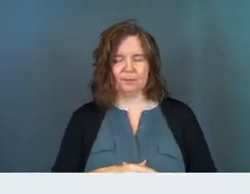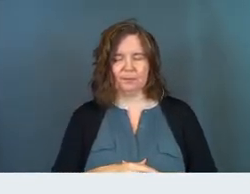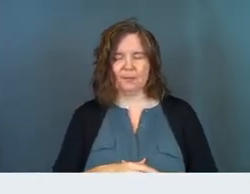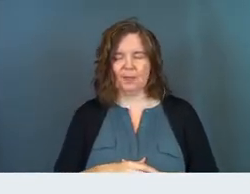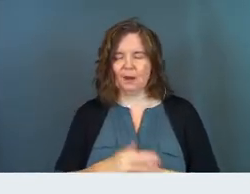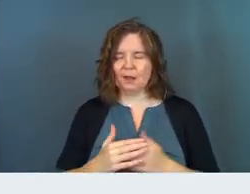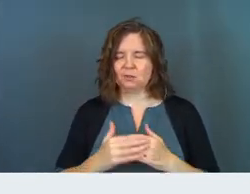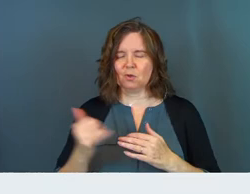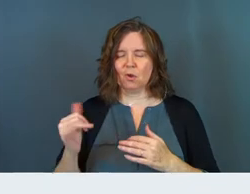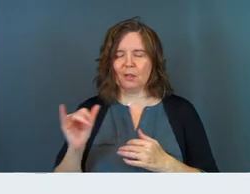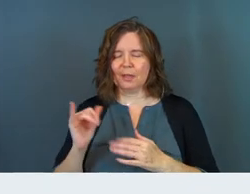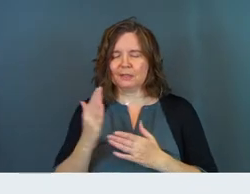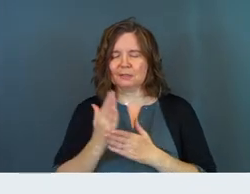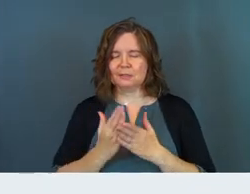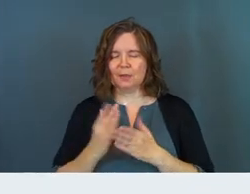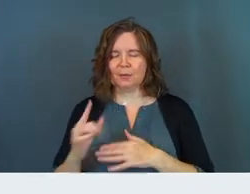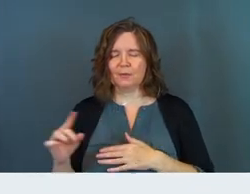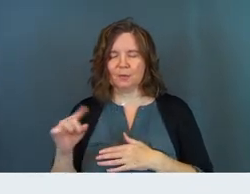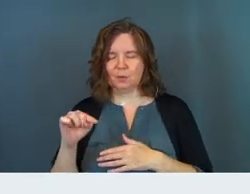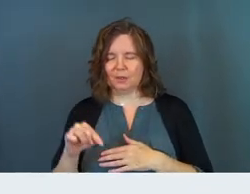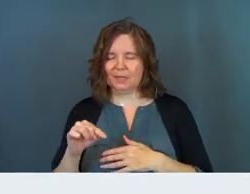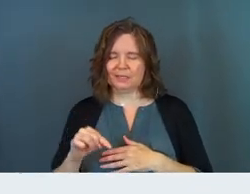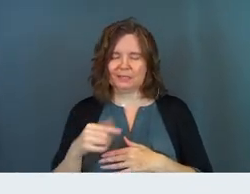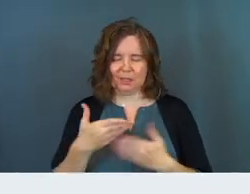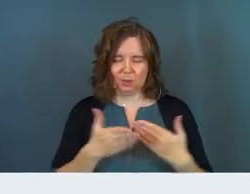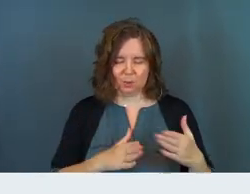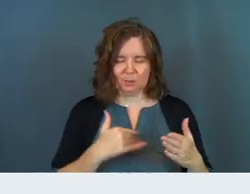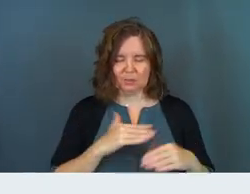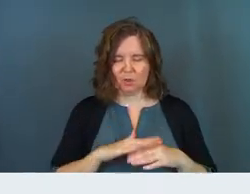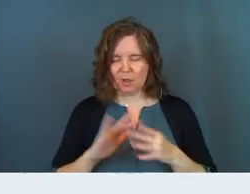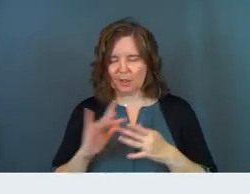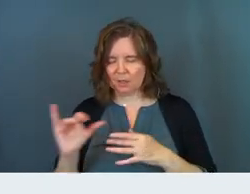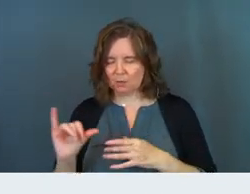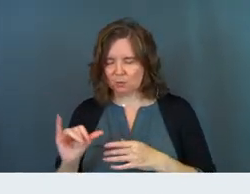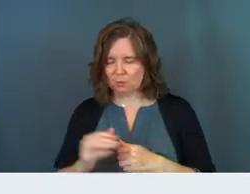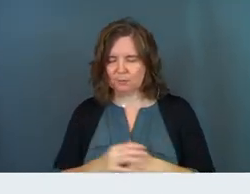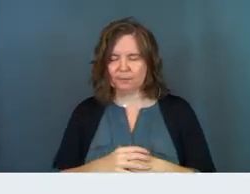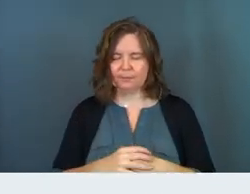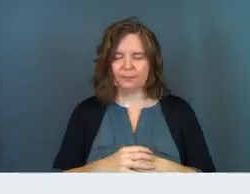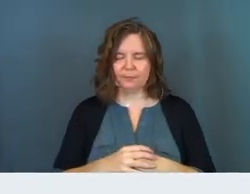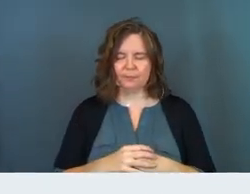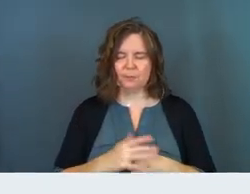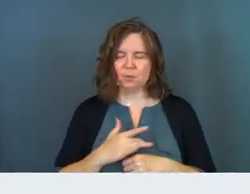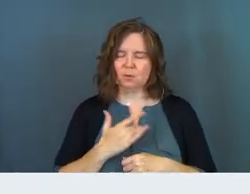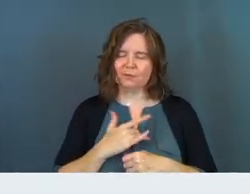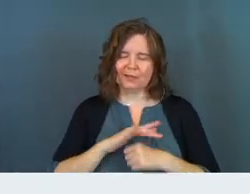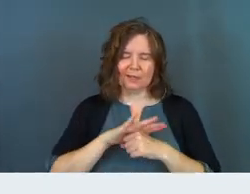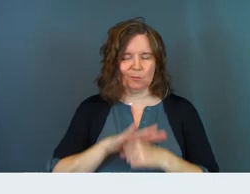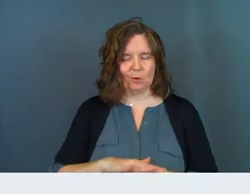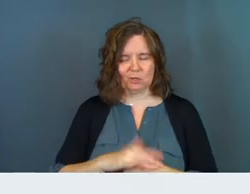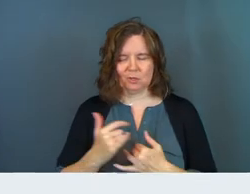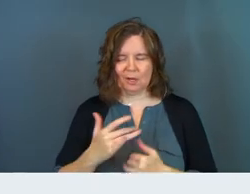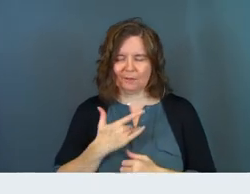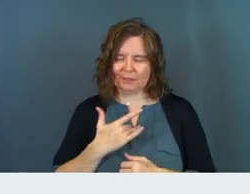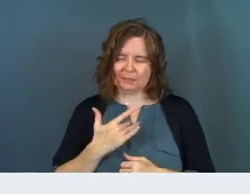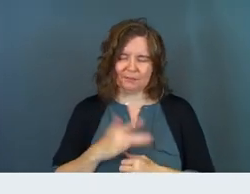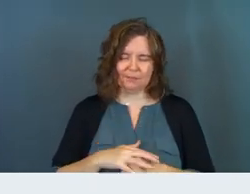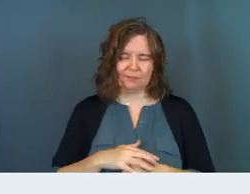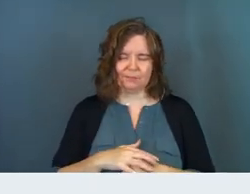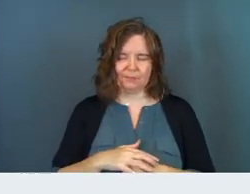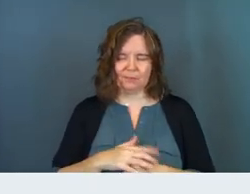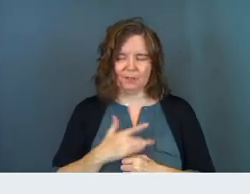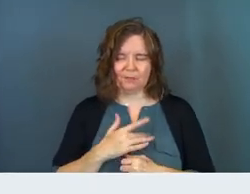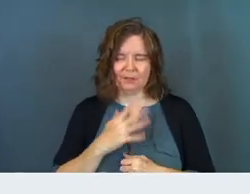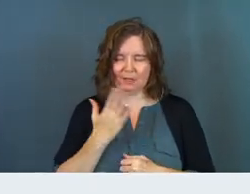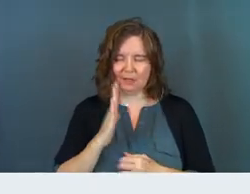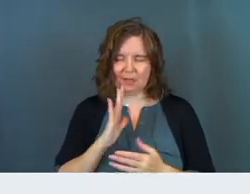And I just call out, like, some of you, and this is in this room, and this is online, too. You're feeling pressure right now. You're feeling